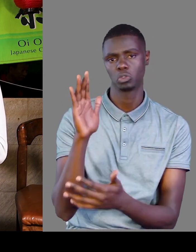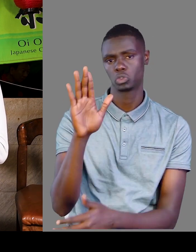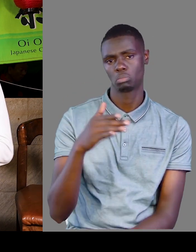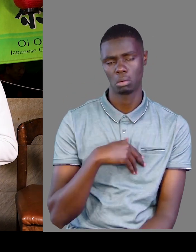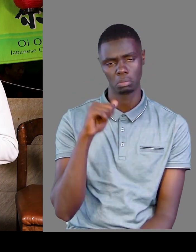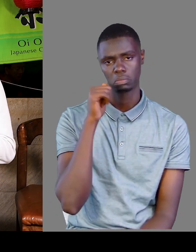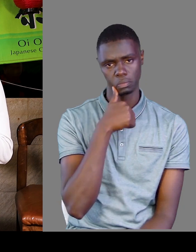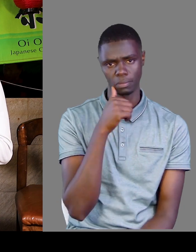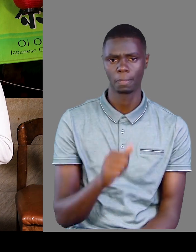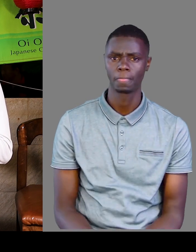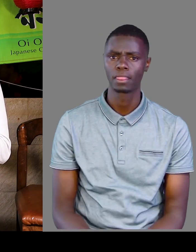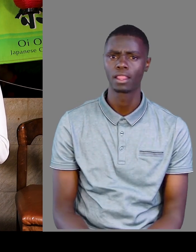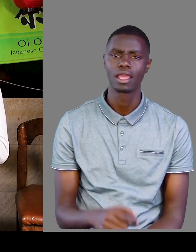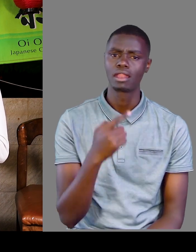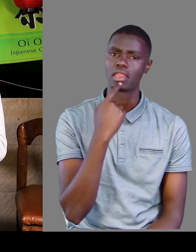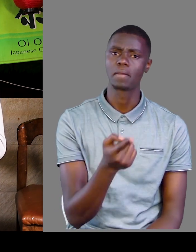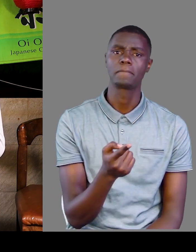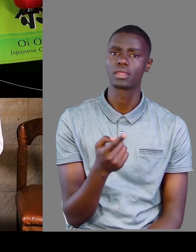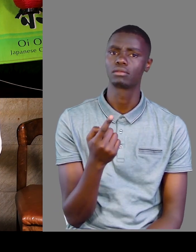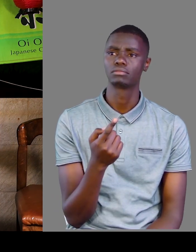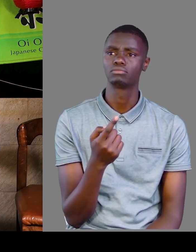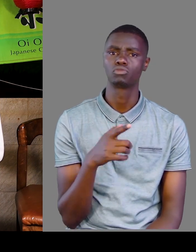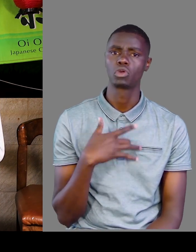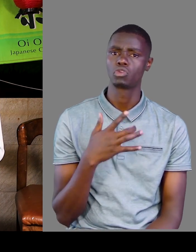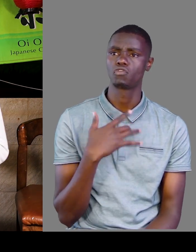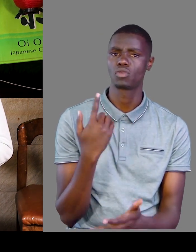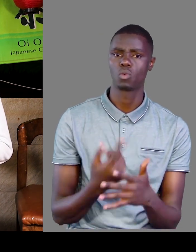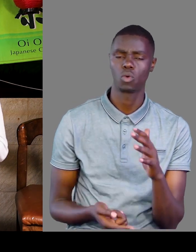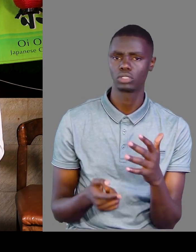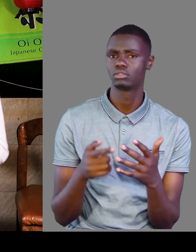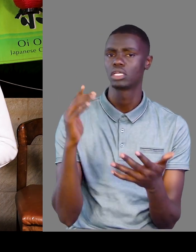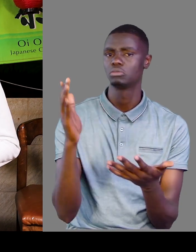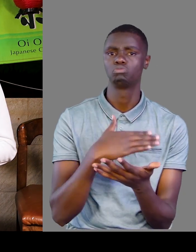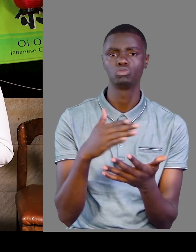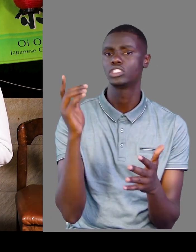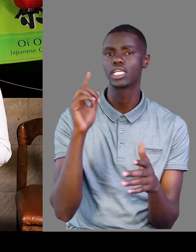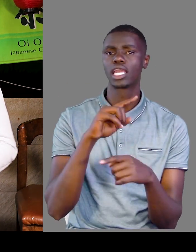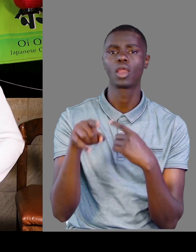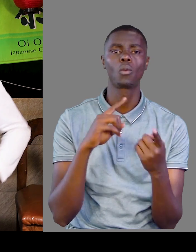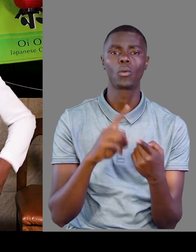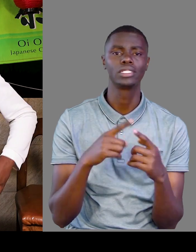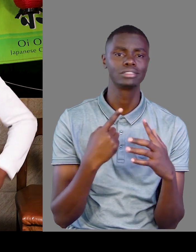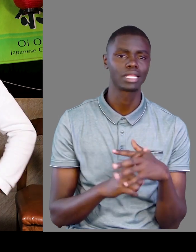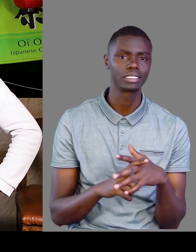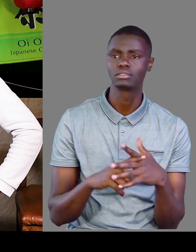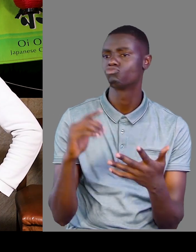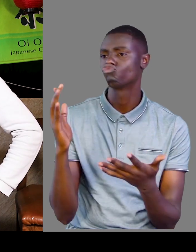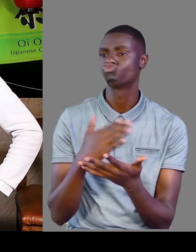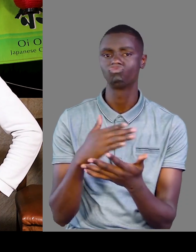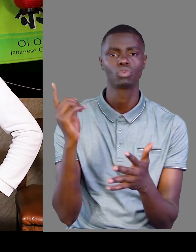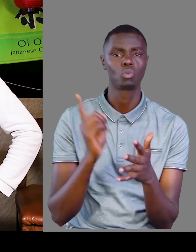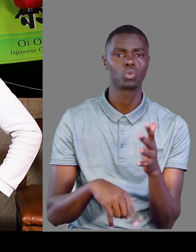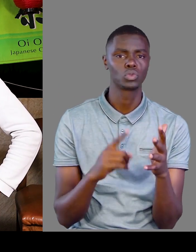Bode imenibamba. So basically, hebu niambie about music journey yako, ulianza lini, umekuwa ukipiga nini na nini?